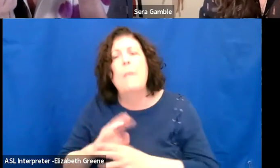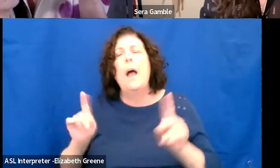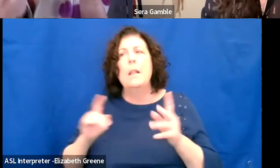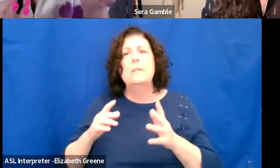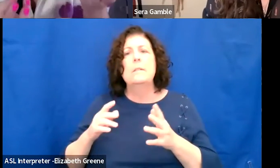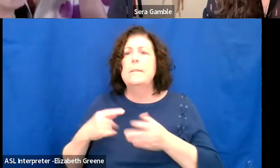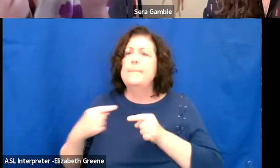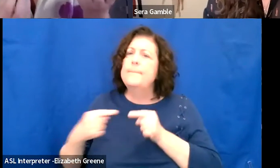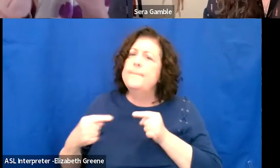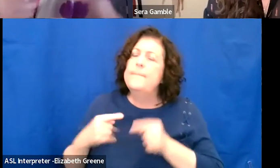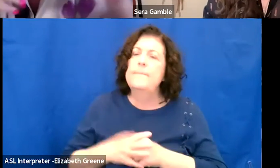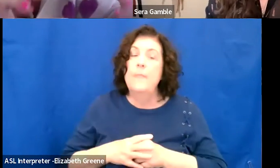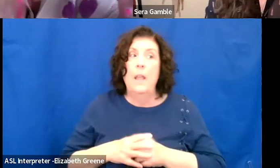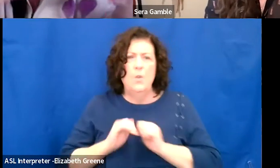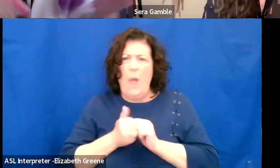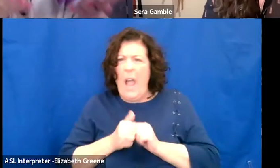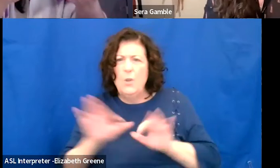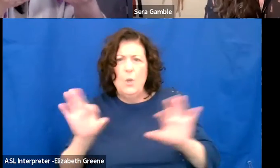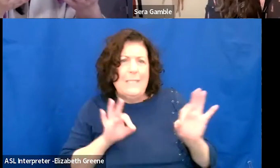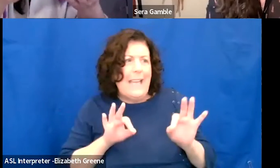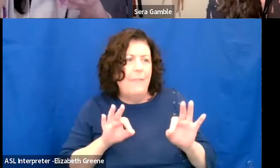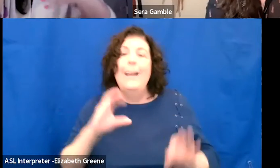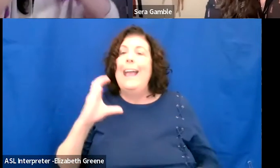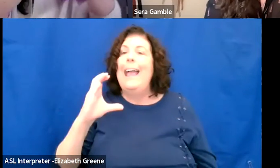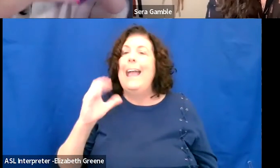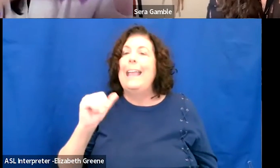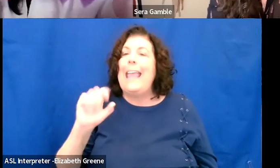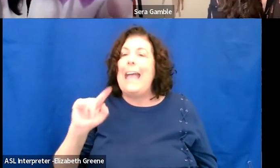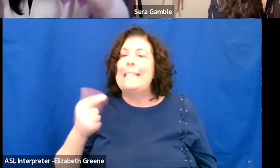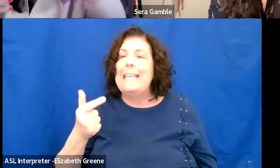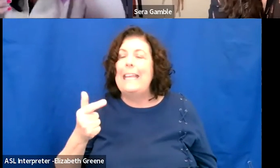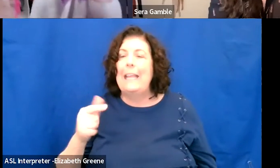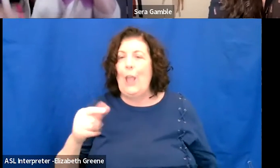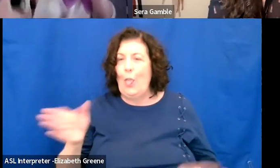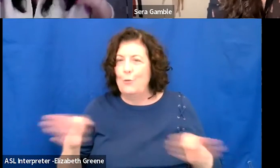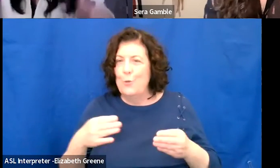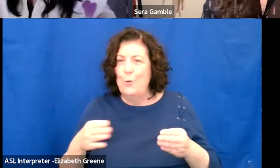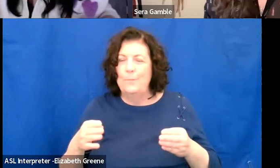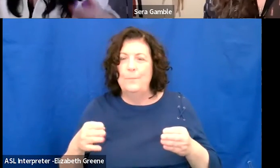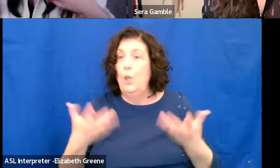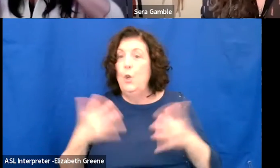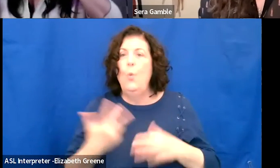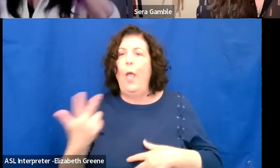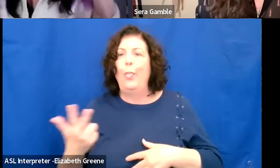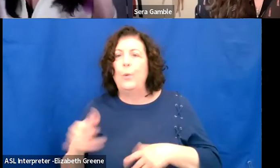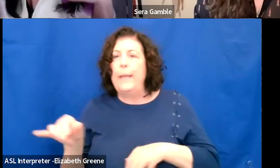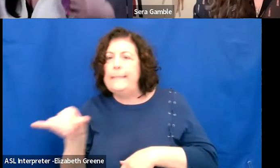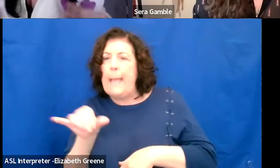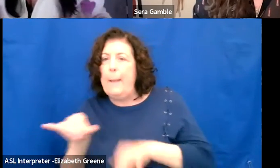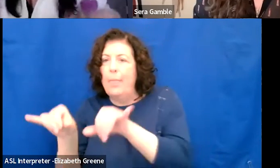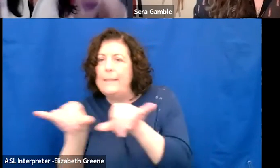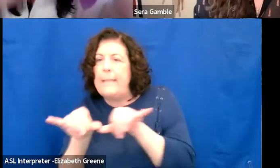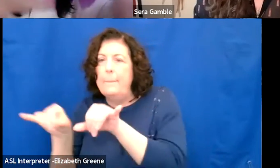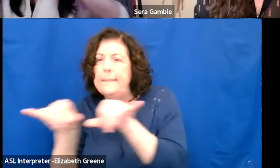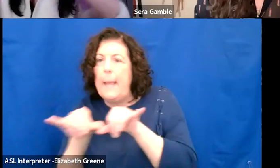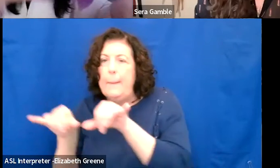also staffing the room, casting the room with personnel. So you don't, 'cause you don't want three of the same, right? Like you do